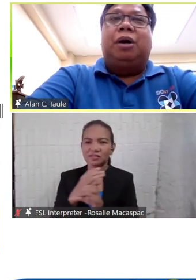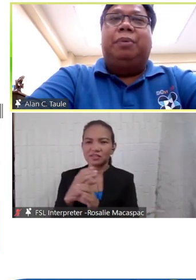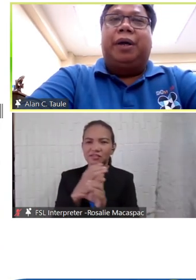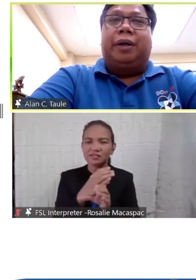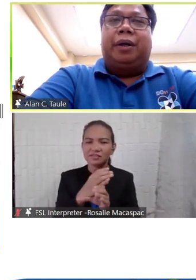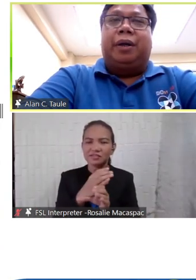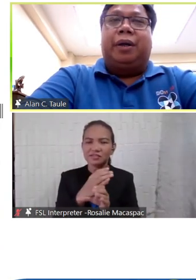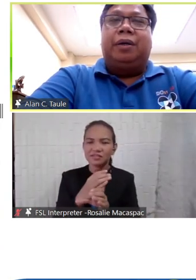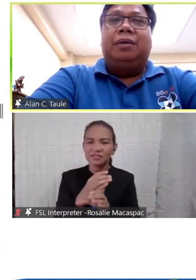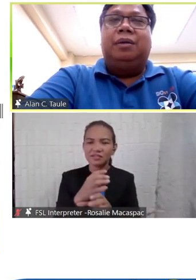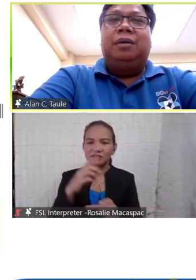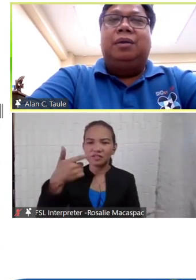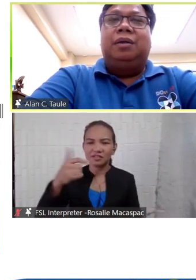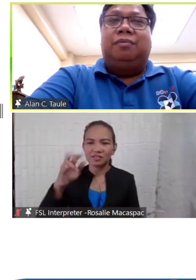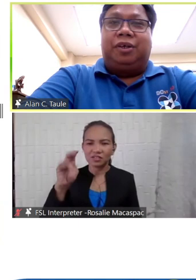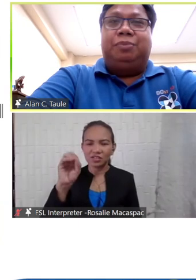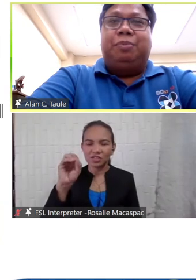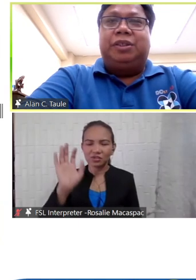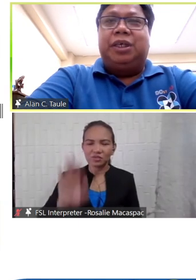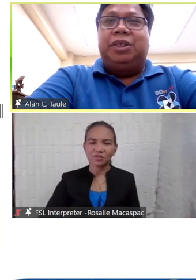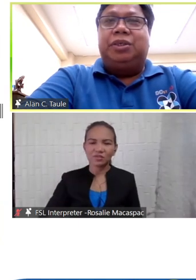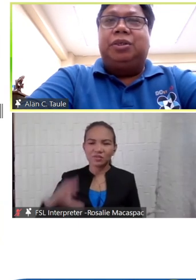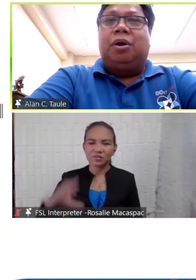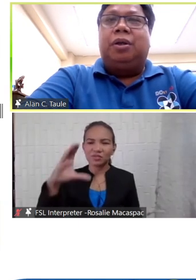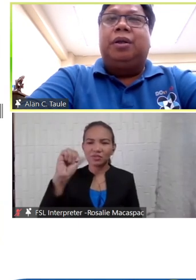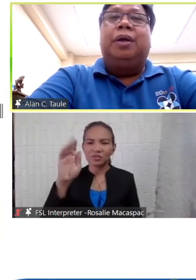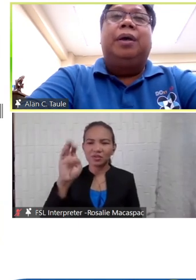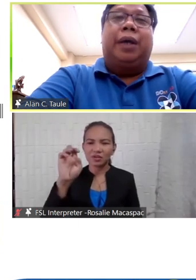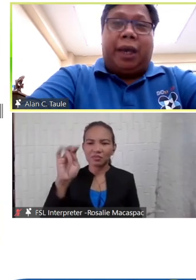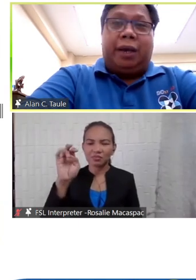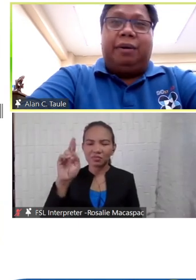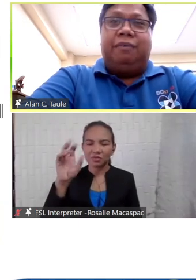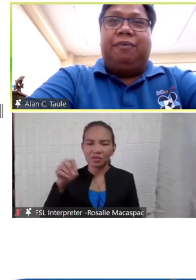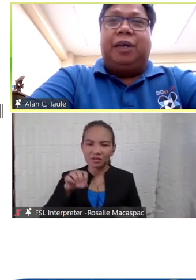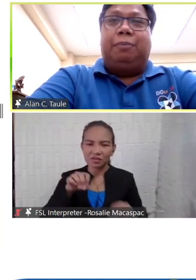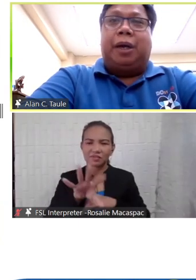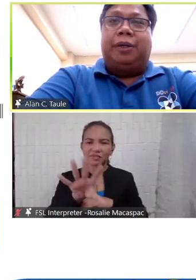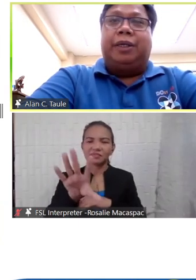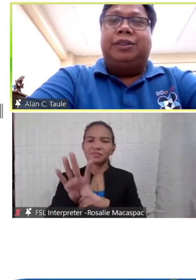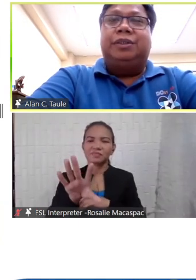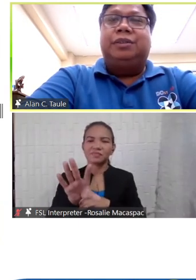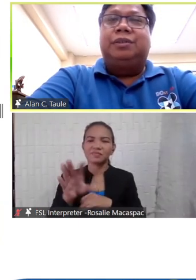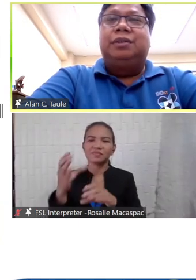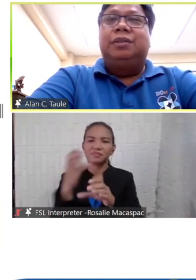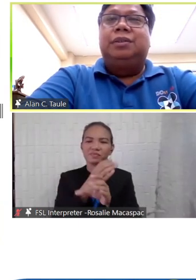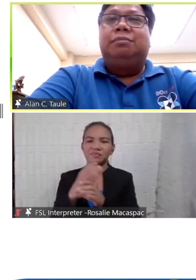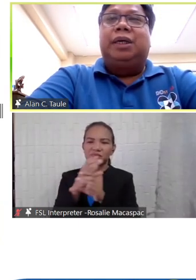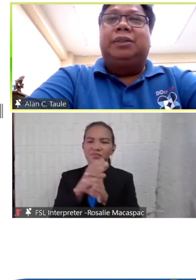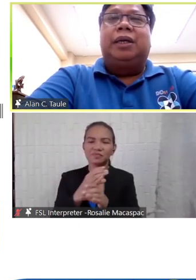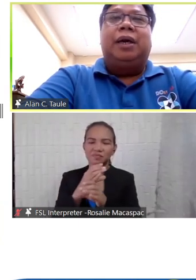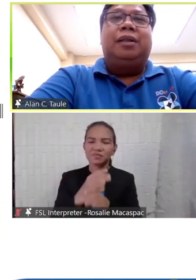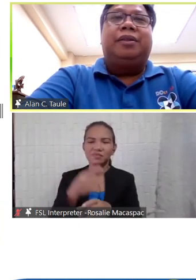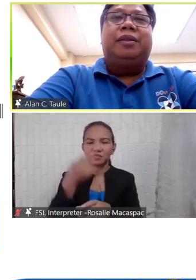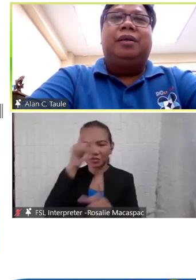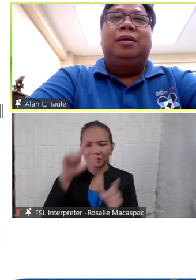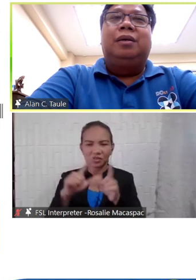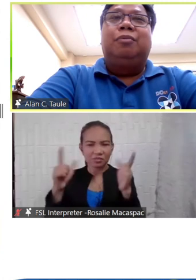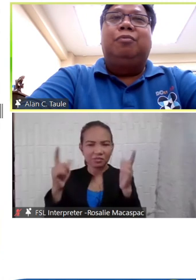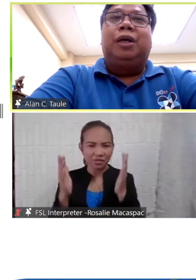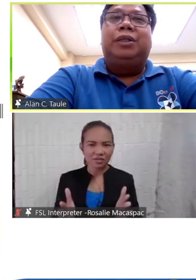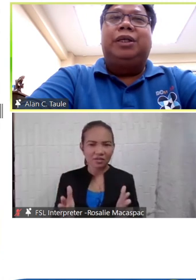Mr. Gino Cabrera for his presentation on caring for librarians, mental